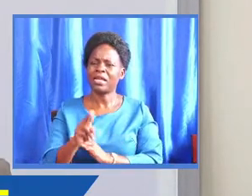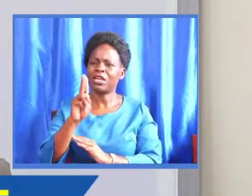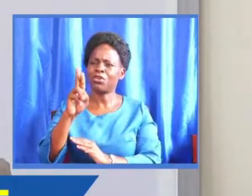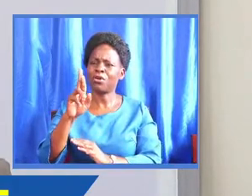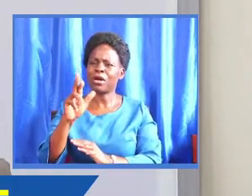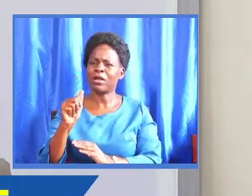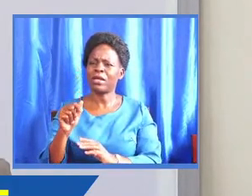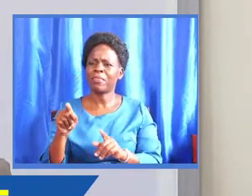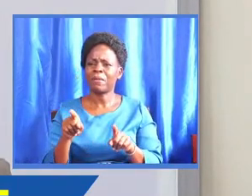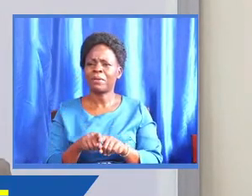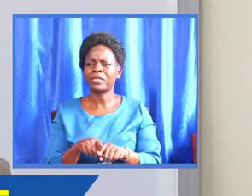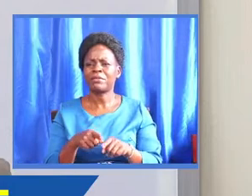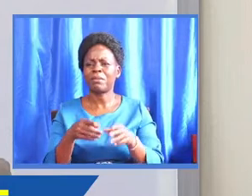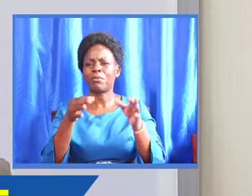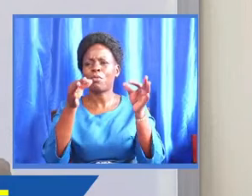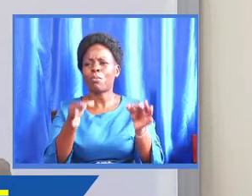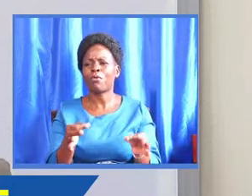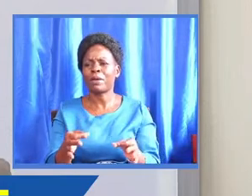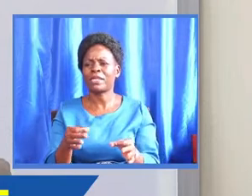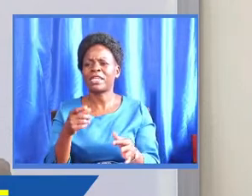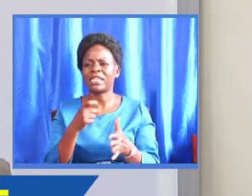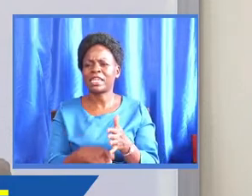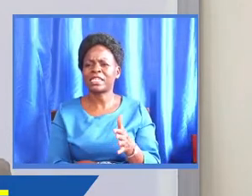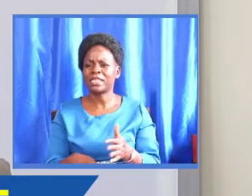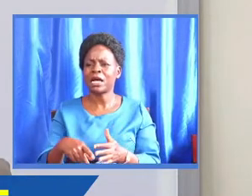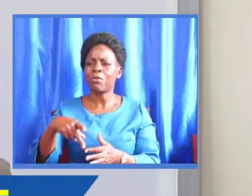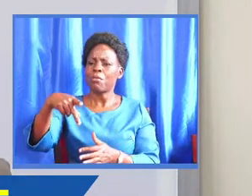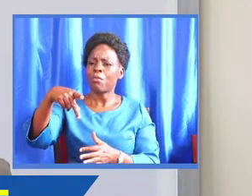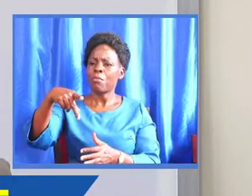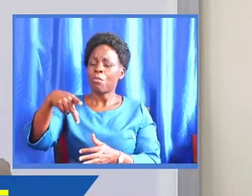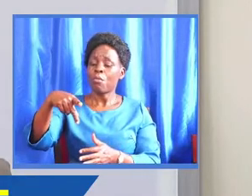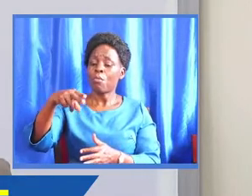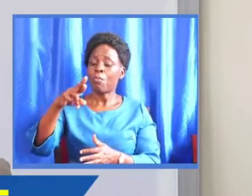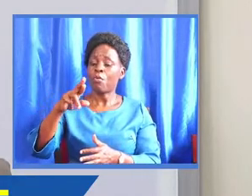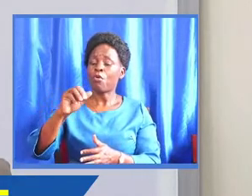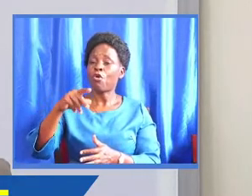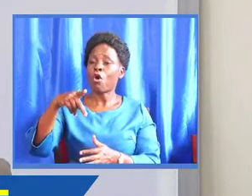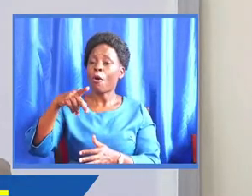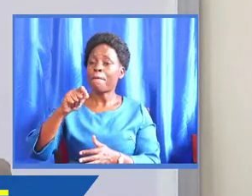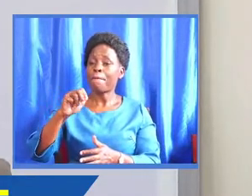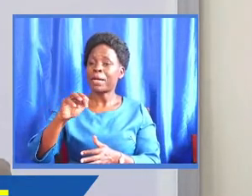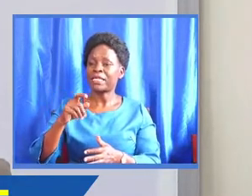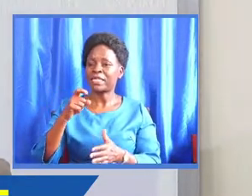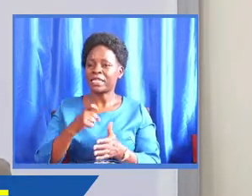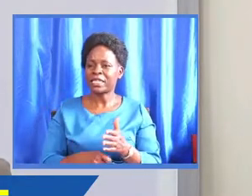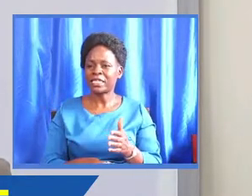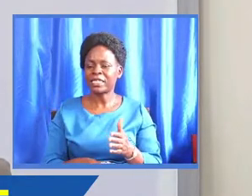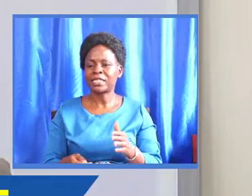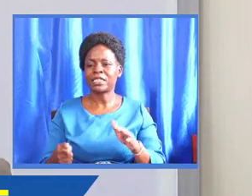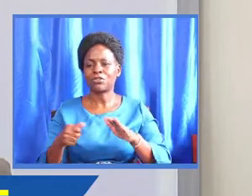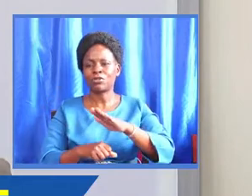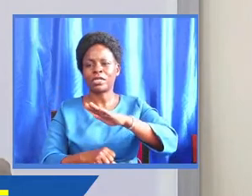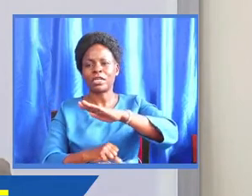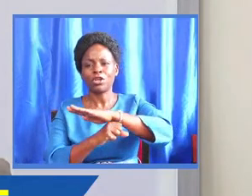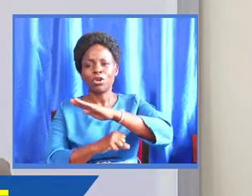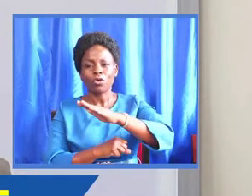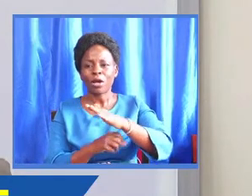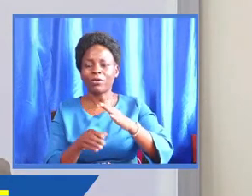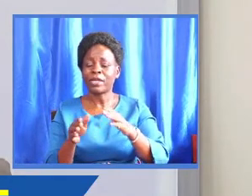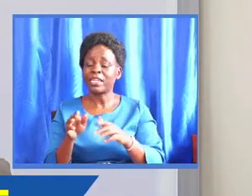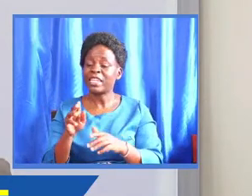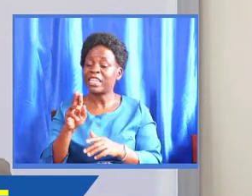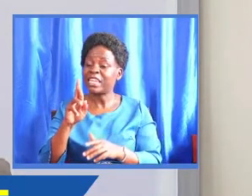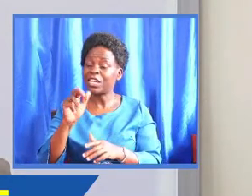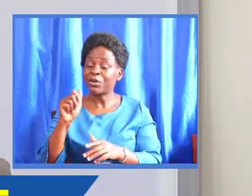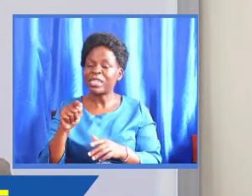there's also property tax. Now, property tax is on the ownership, and it includes ground rent and rates. Now,